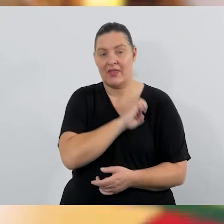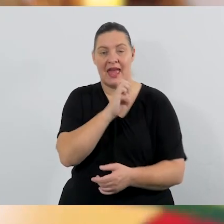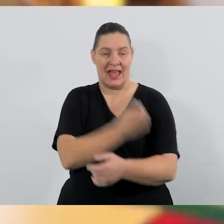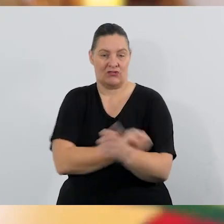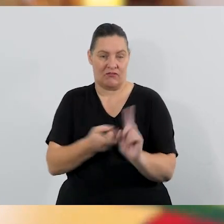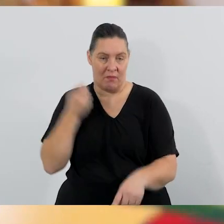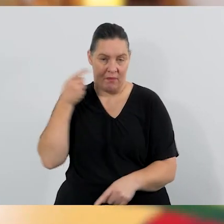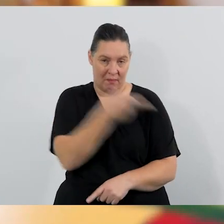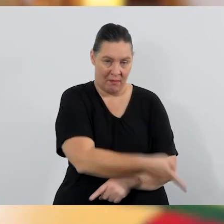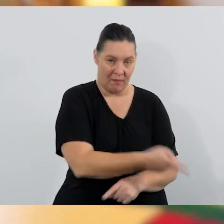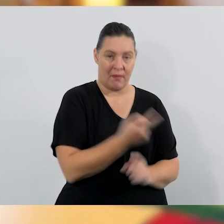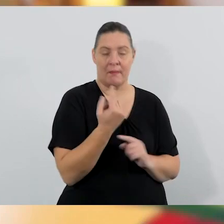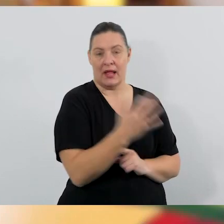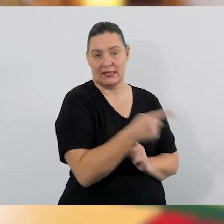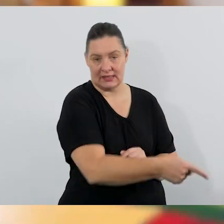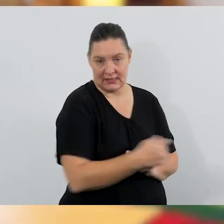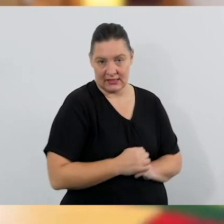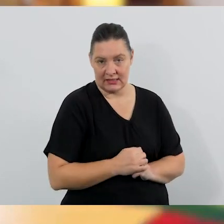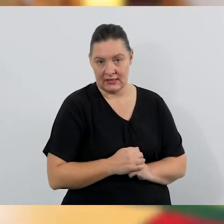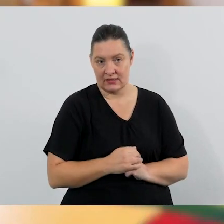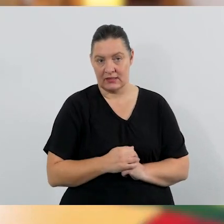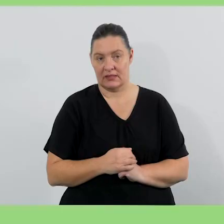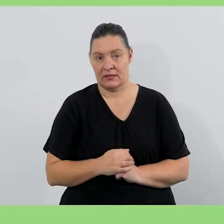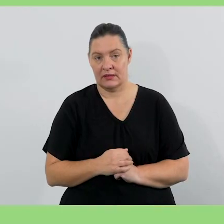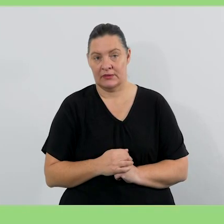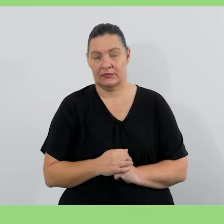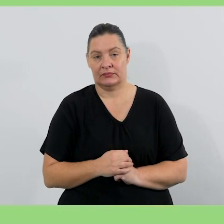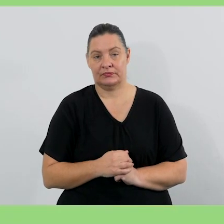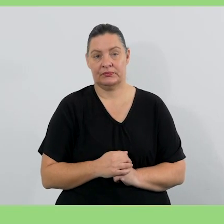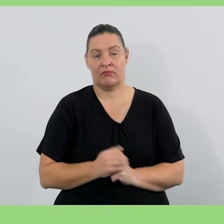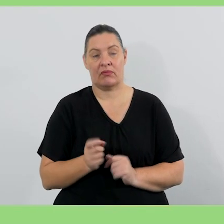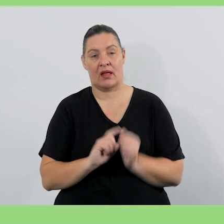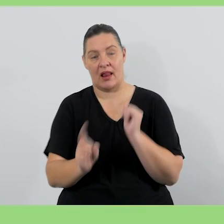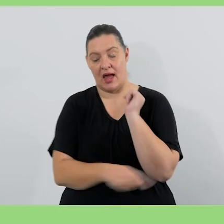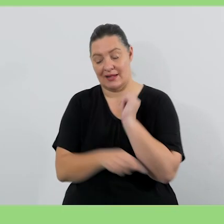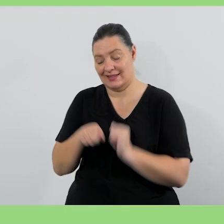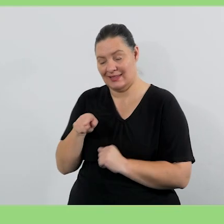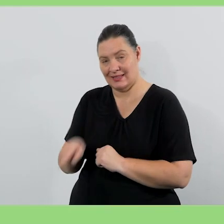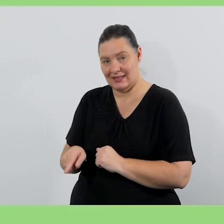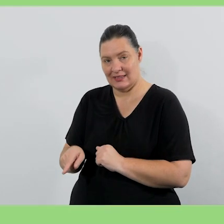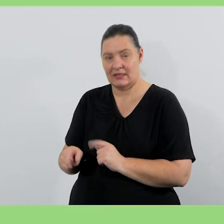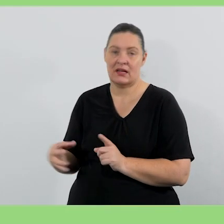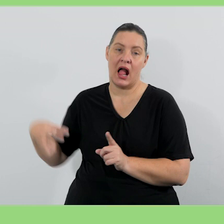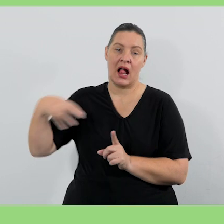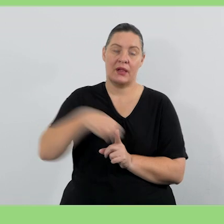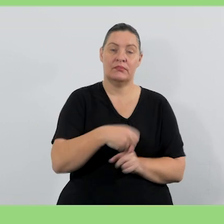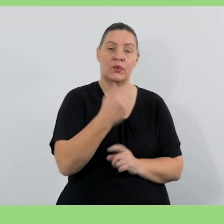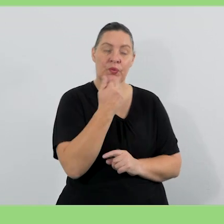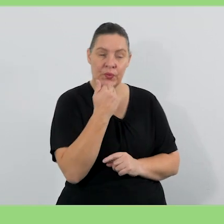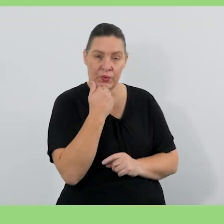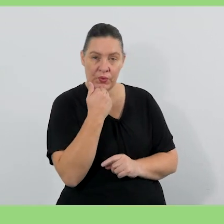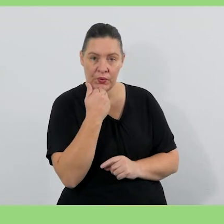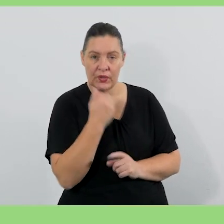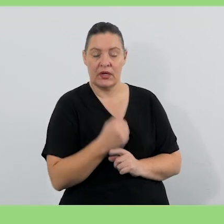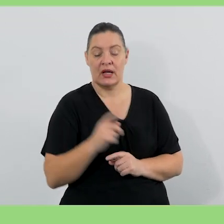has the energy that comes from the producer. So we have the frog here. And then the frog is eaten